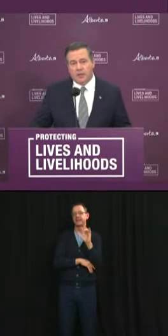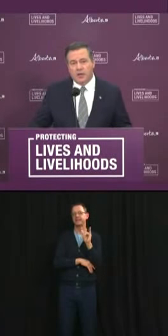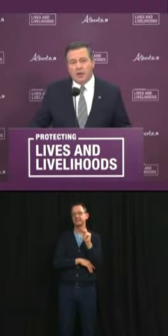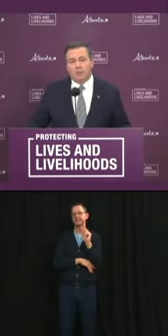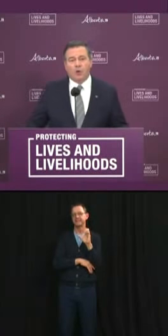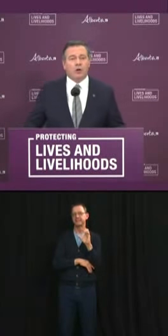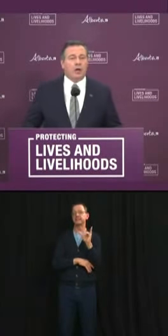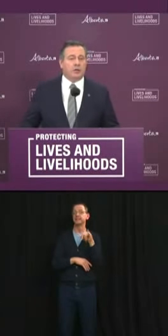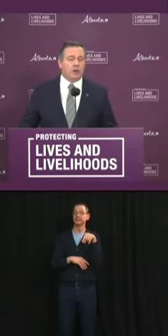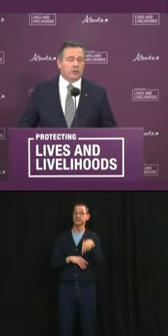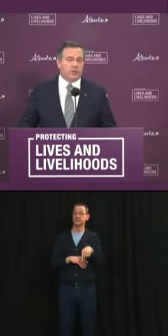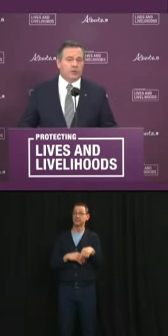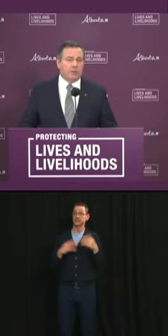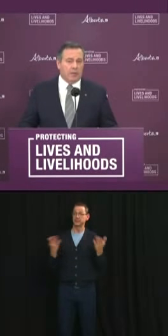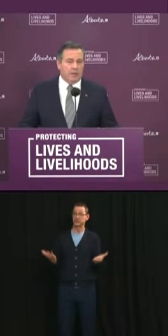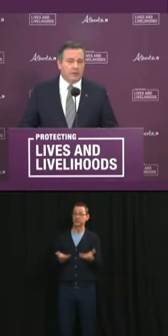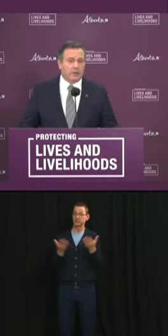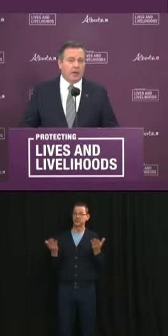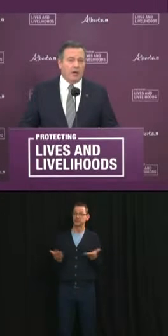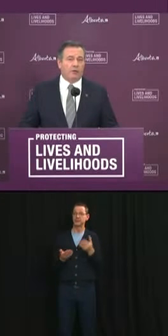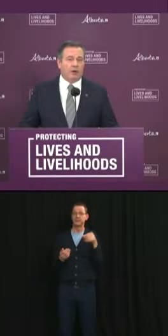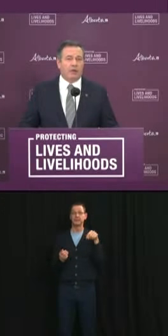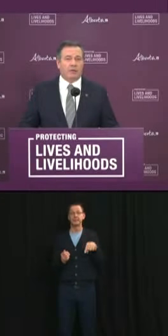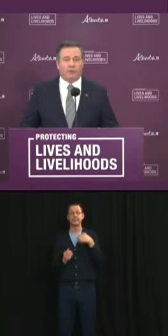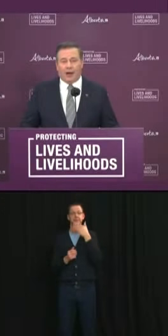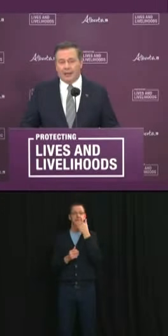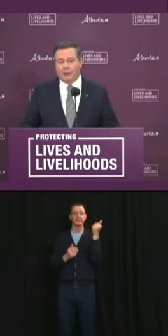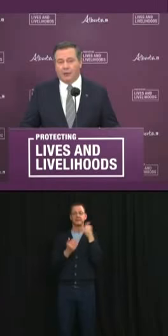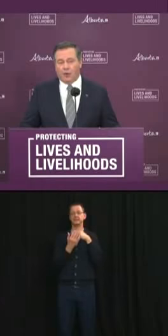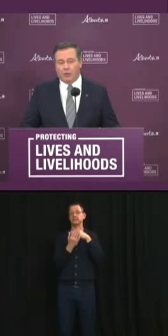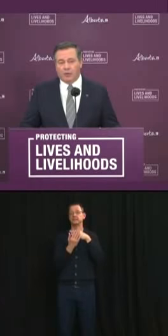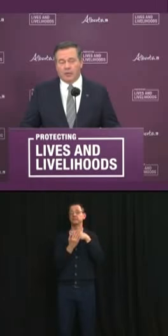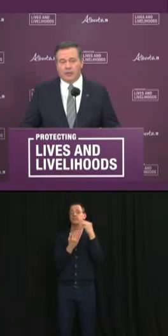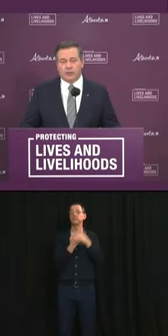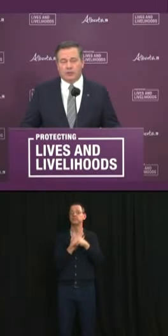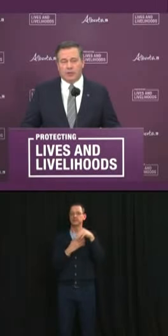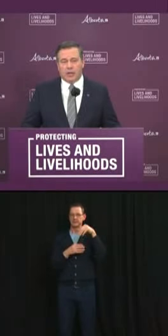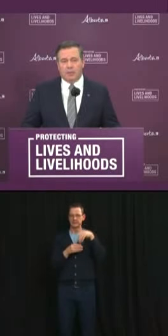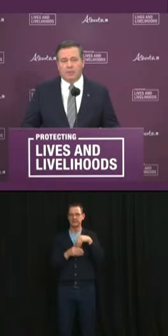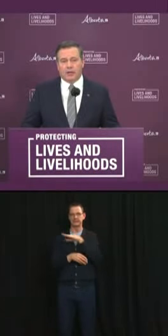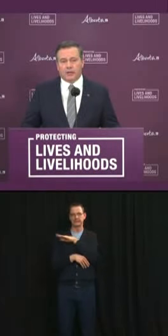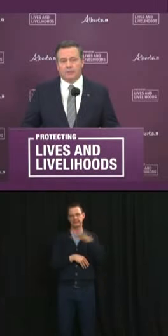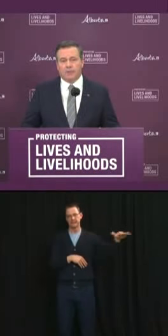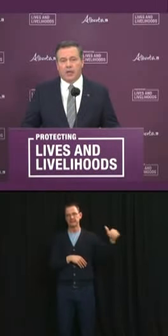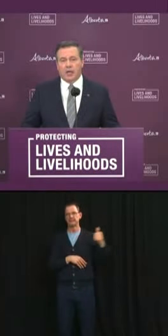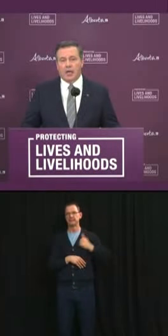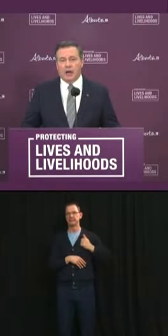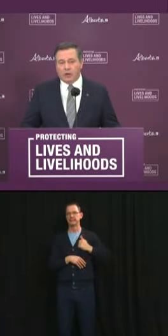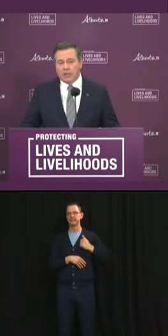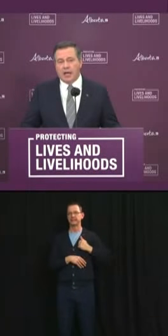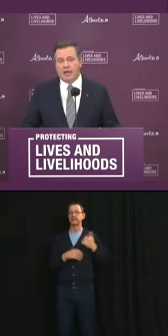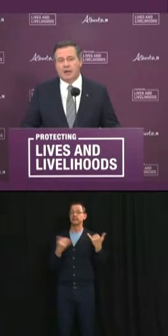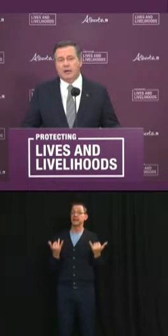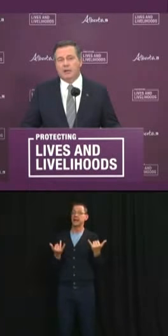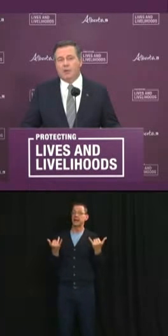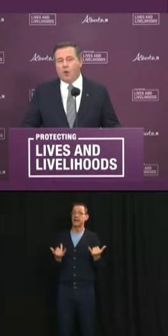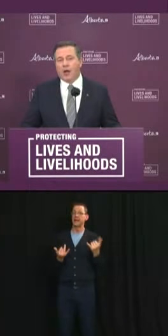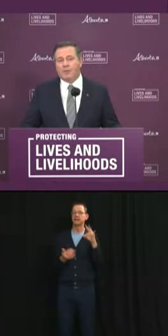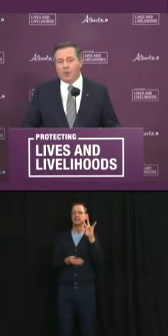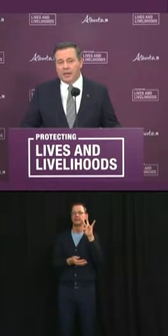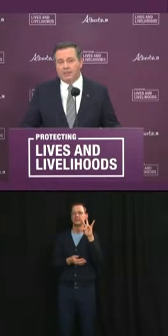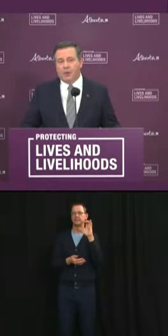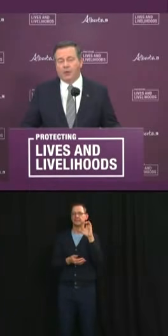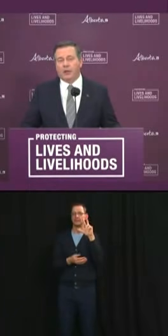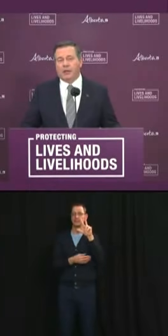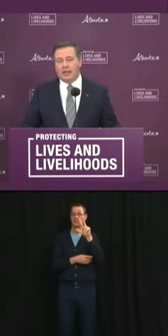administered. More doses means that we can finally look forward to in the coming months. Every day, more